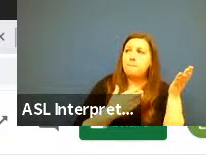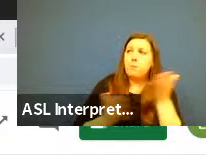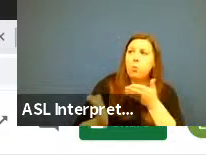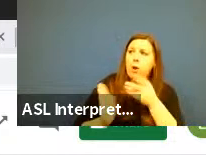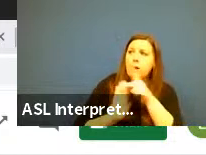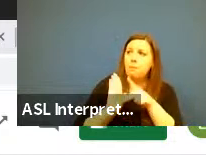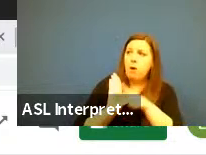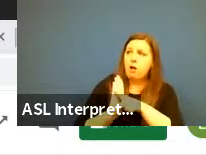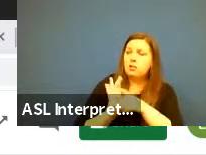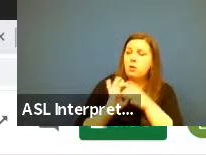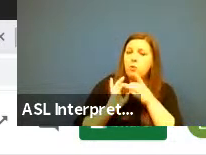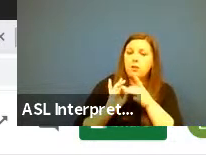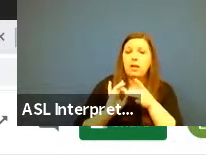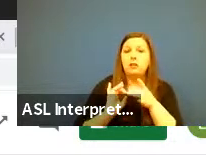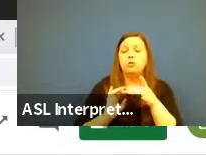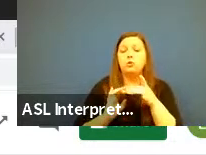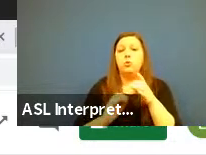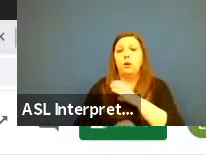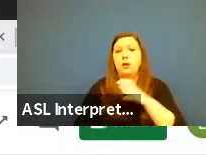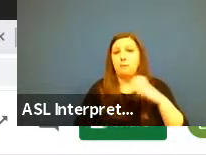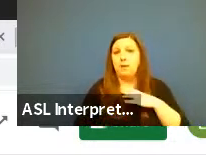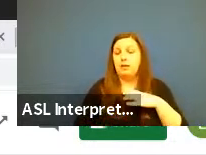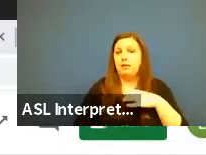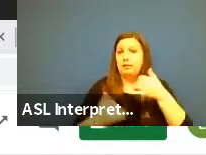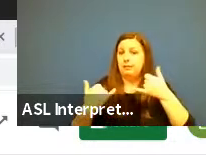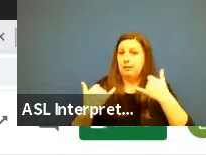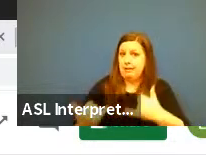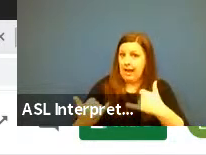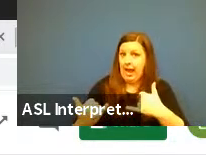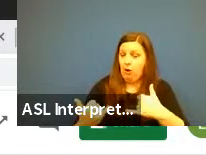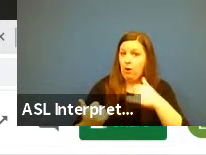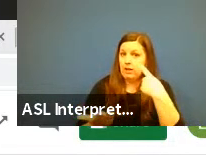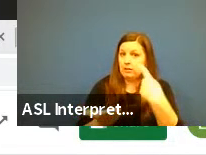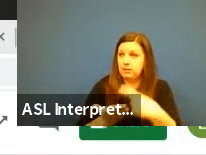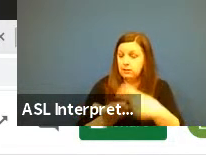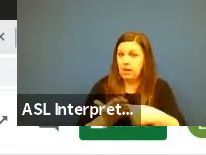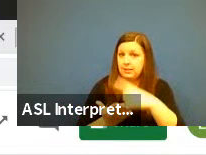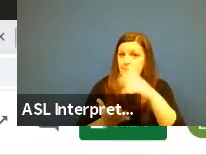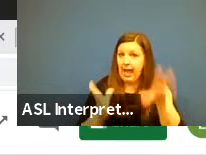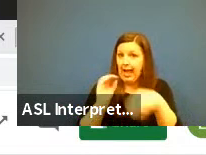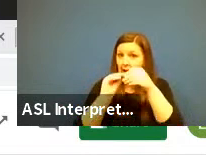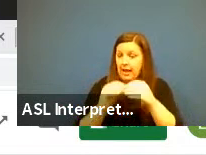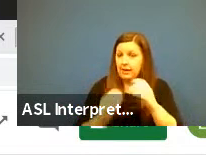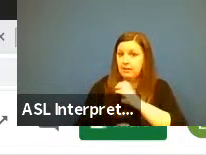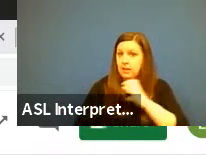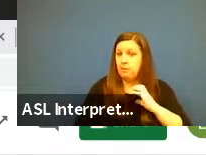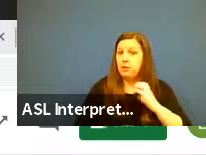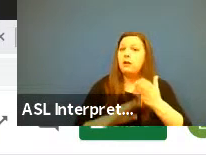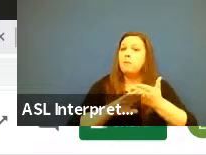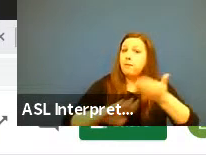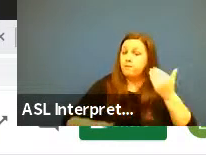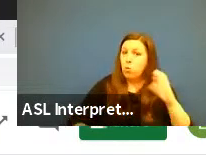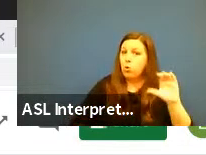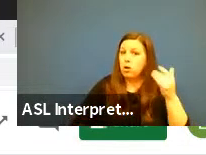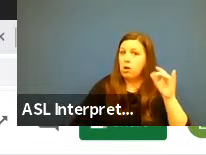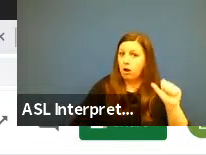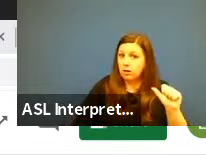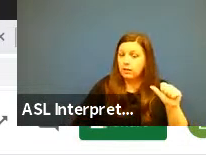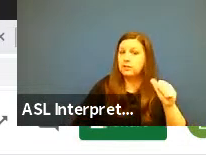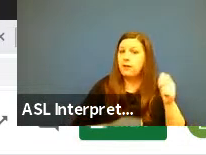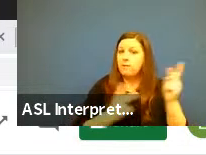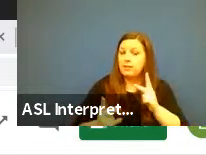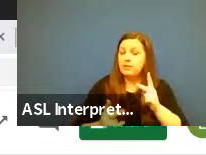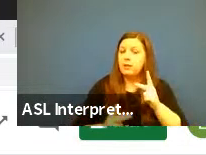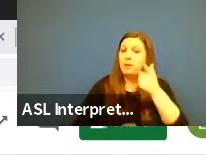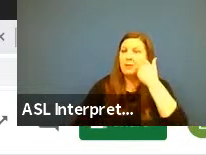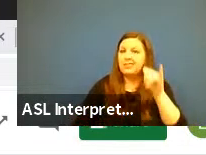to the floor and discuss adding those committees before Cognia's visit? Because that would require some urgency at